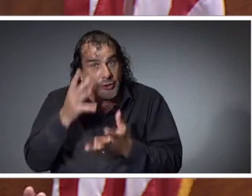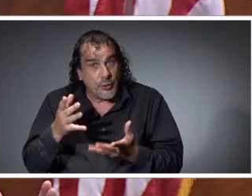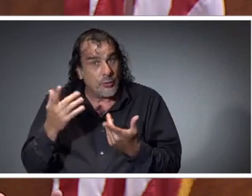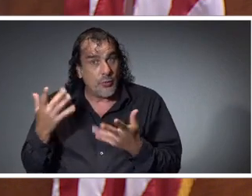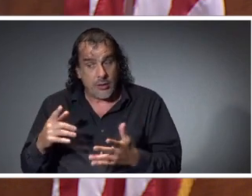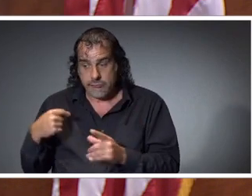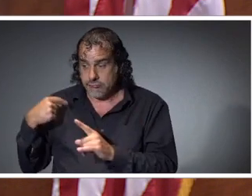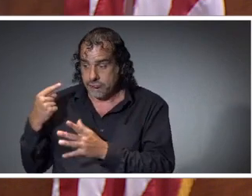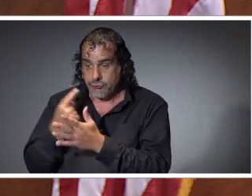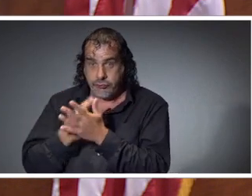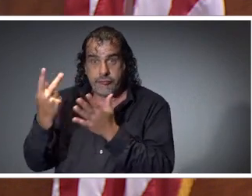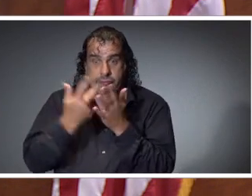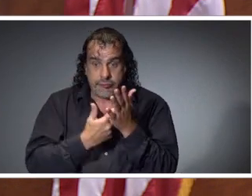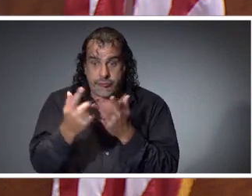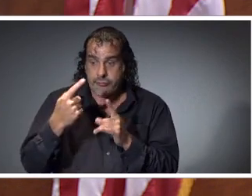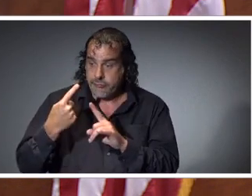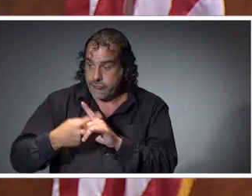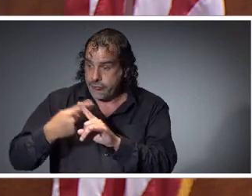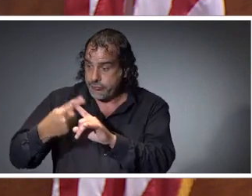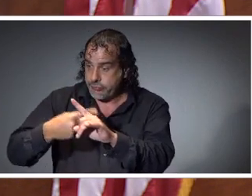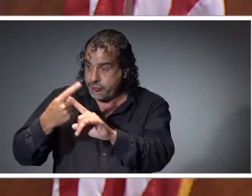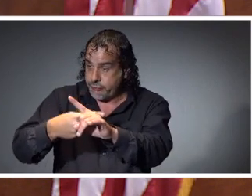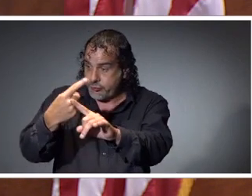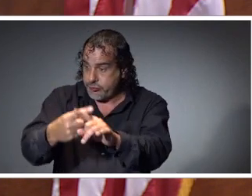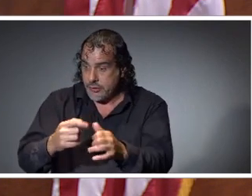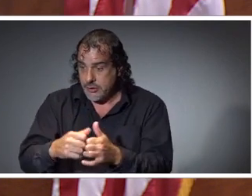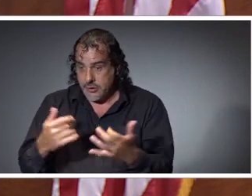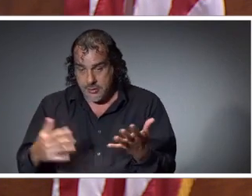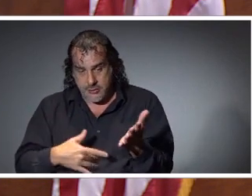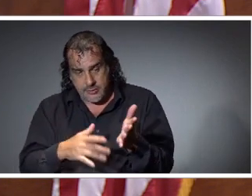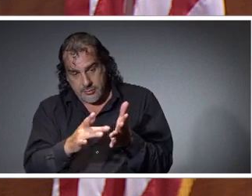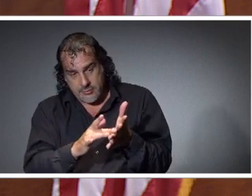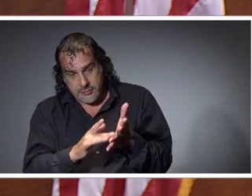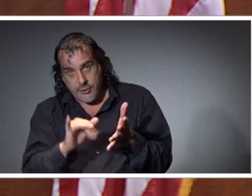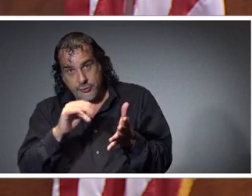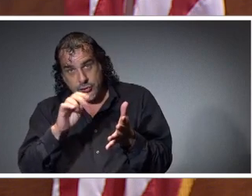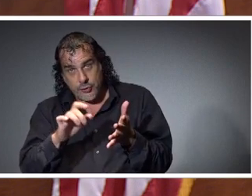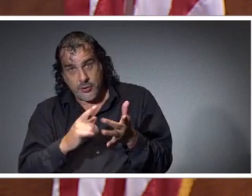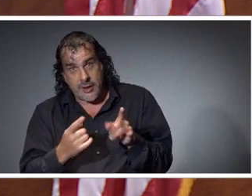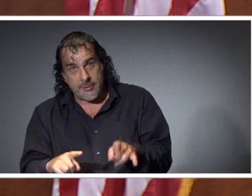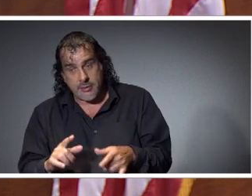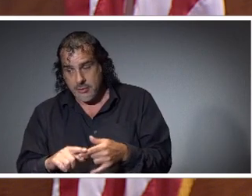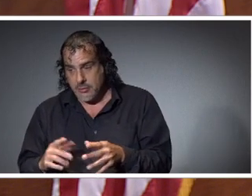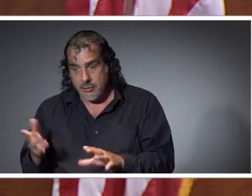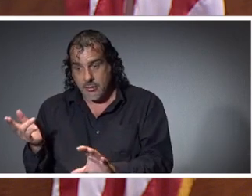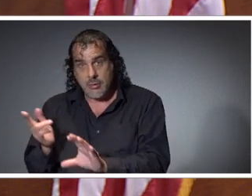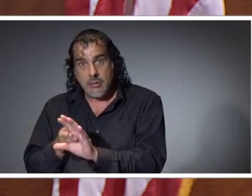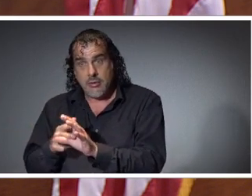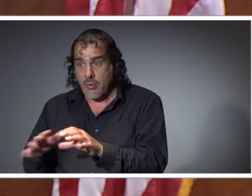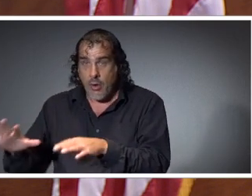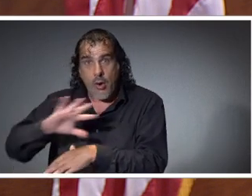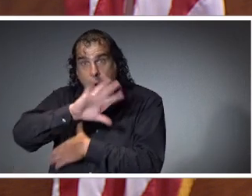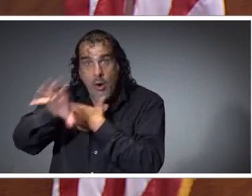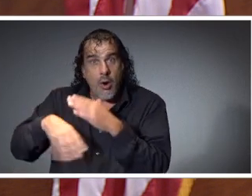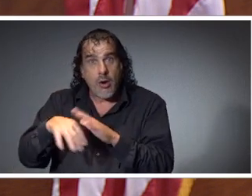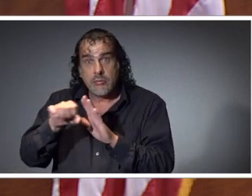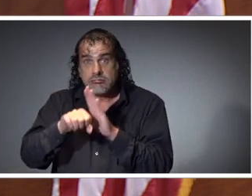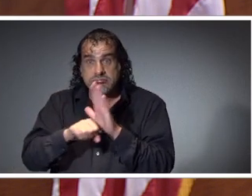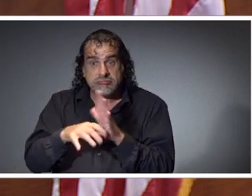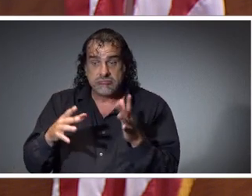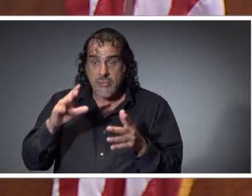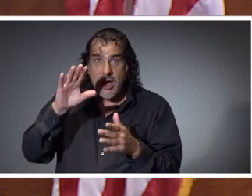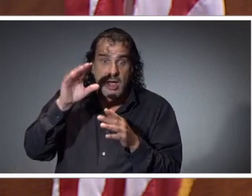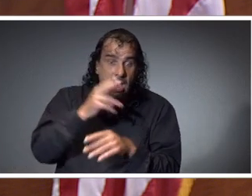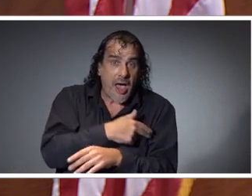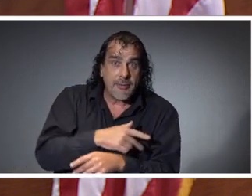from April until approximately mid to late June, our total hospitalizations were between 400 and